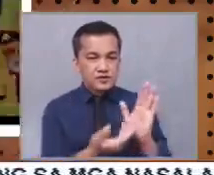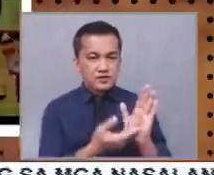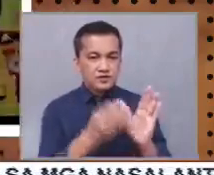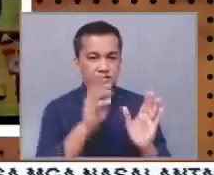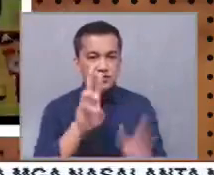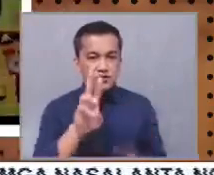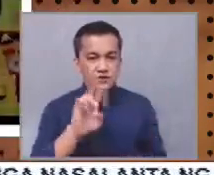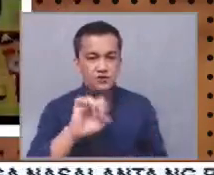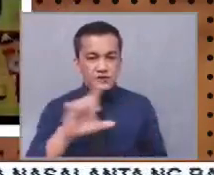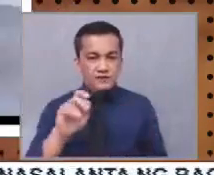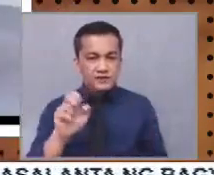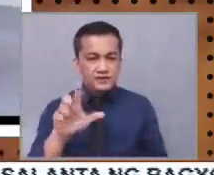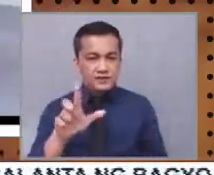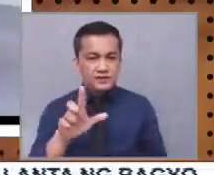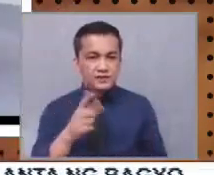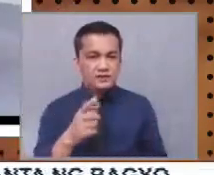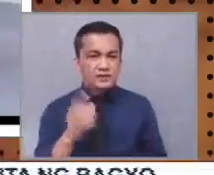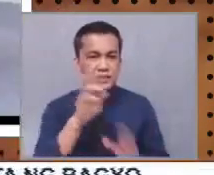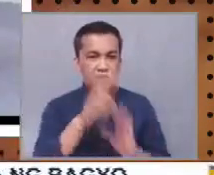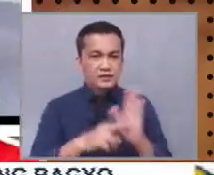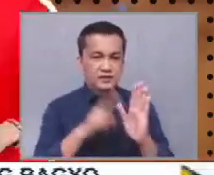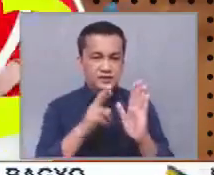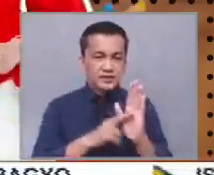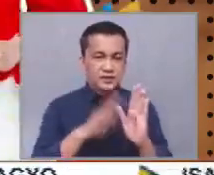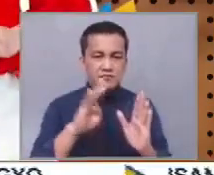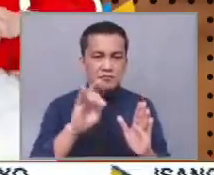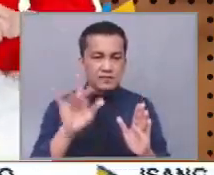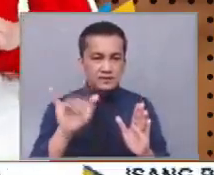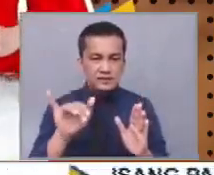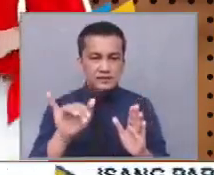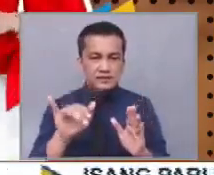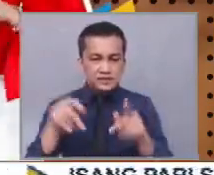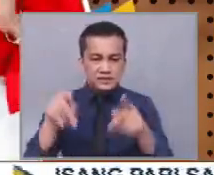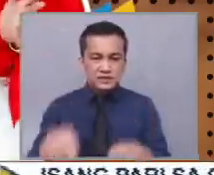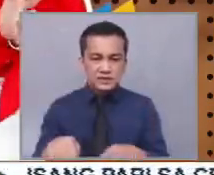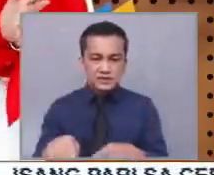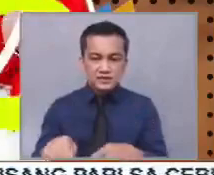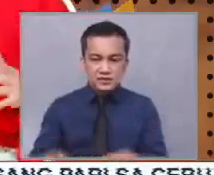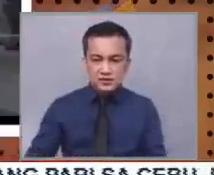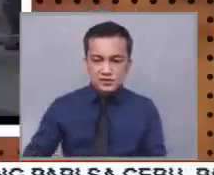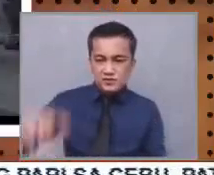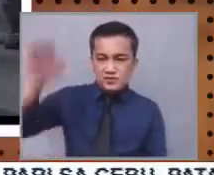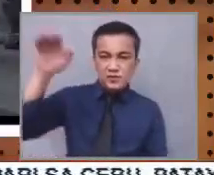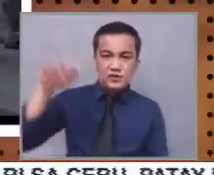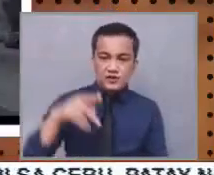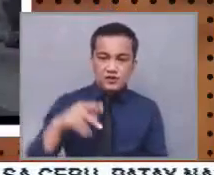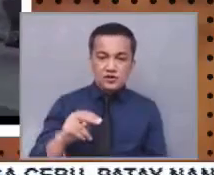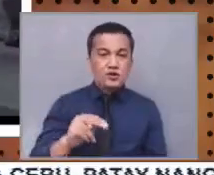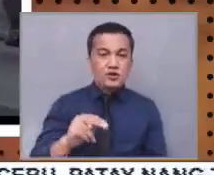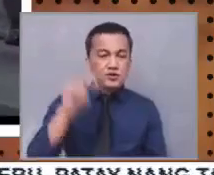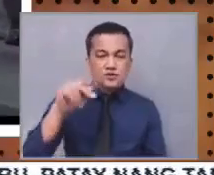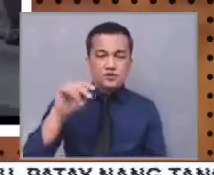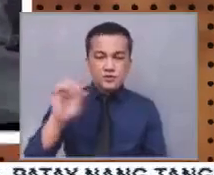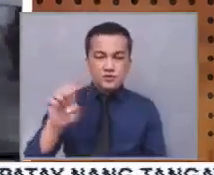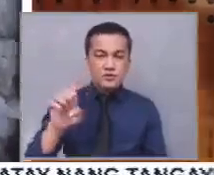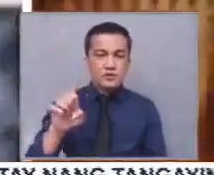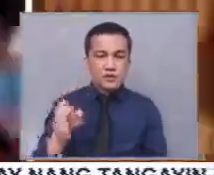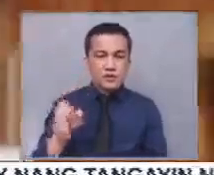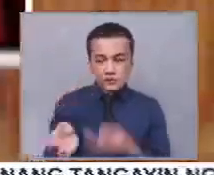the character of Buddy, isang taong lumaki sa North Pole and was raised by Santa's elves.